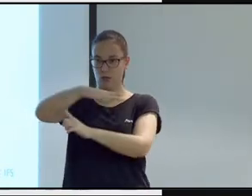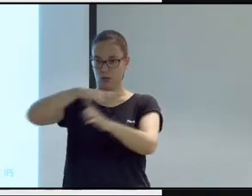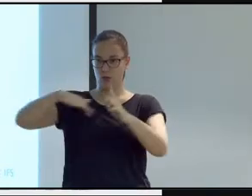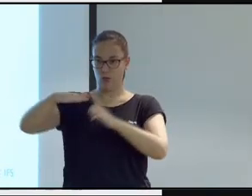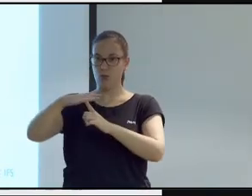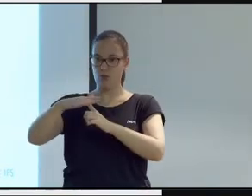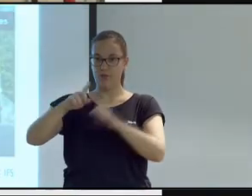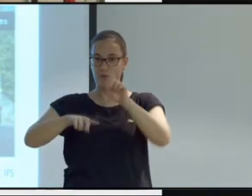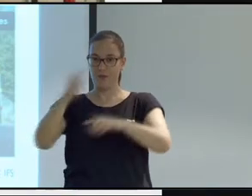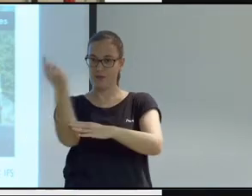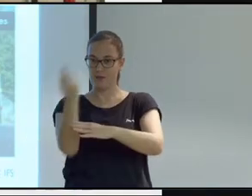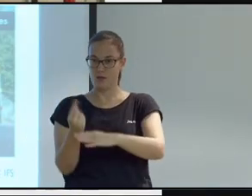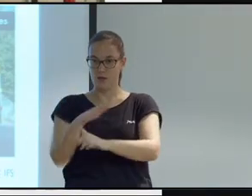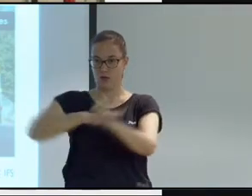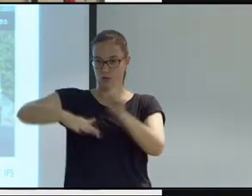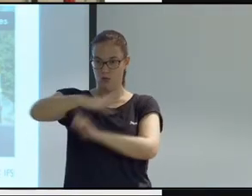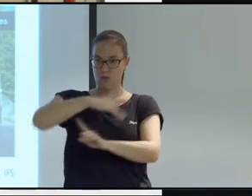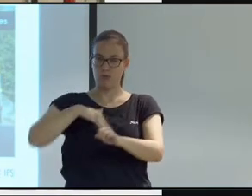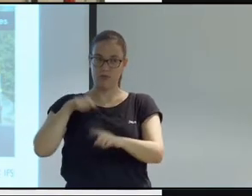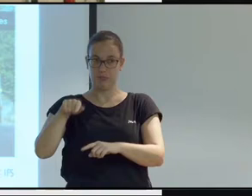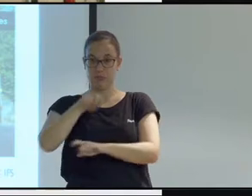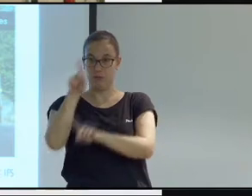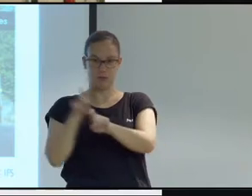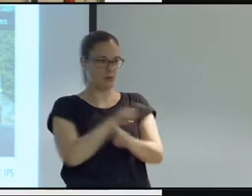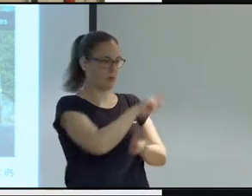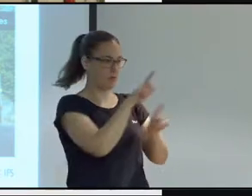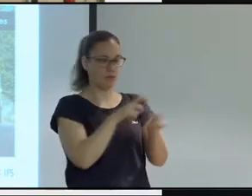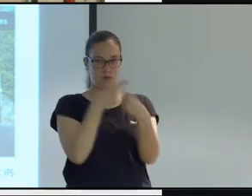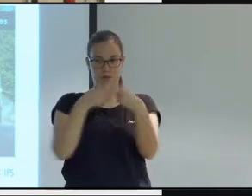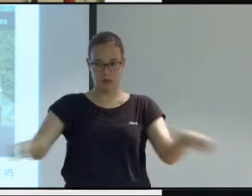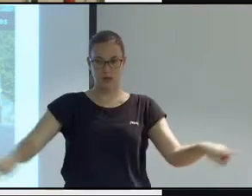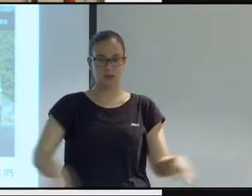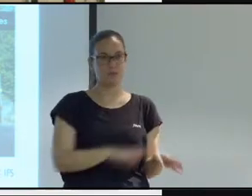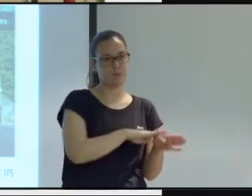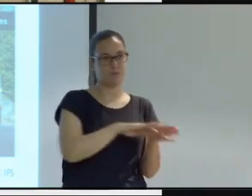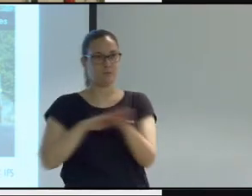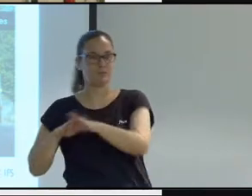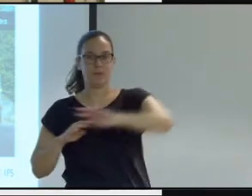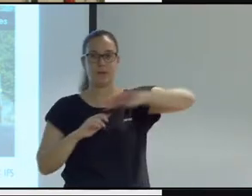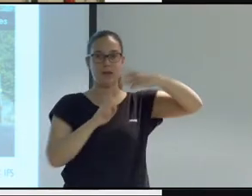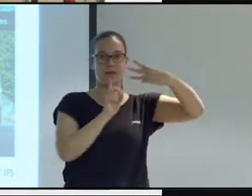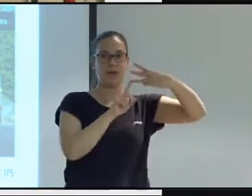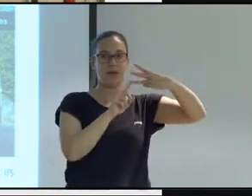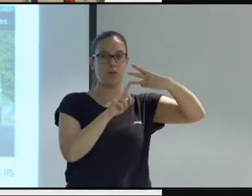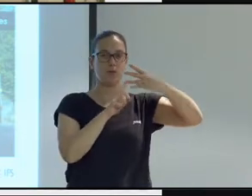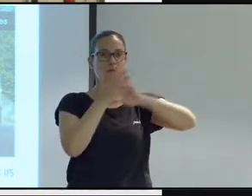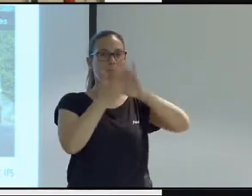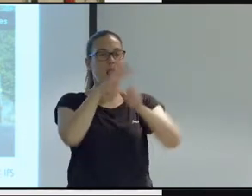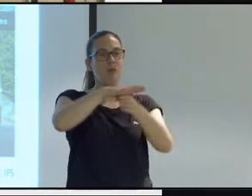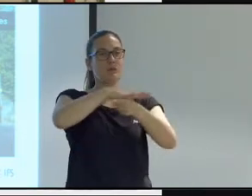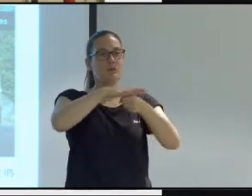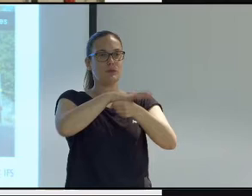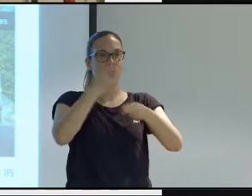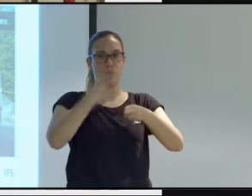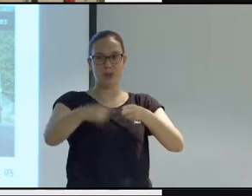and the surroundings through the corresponding designs. Now let's go on to the third dimension dimension of functional diversity. This is the political